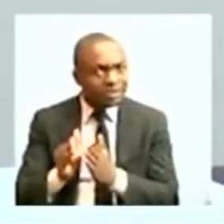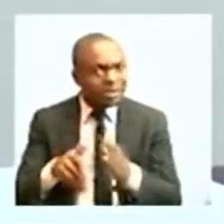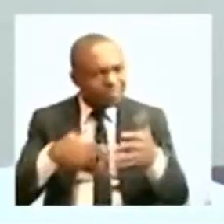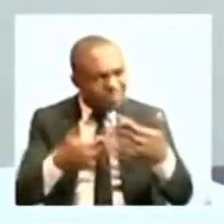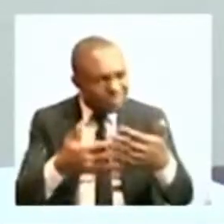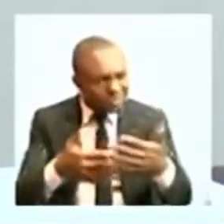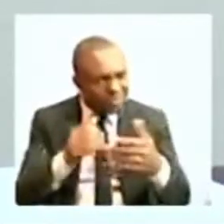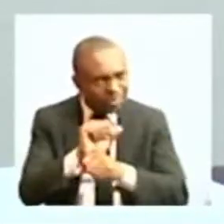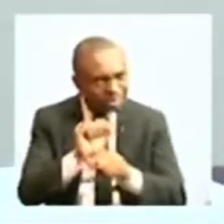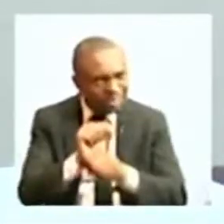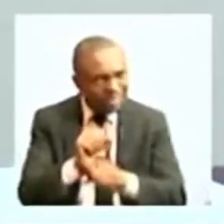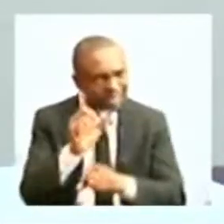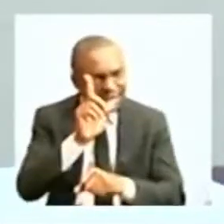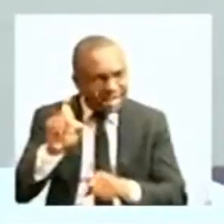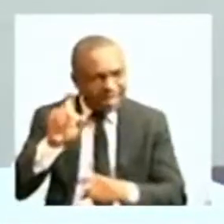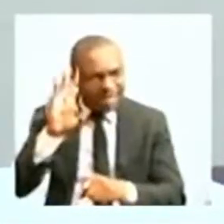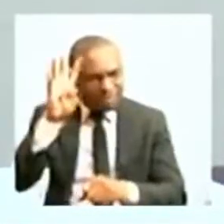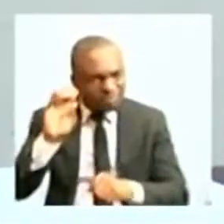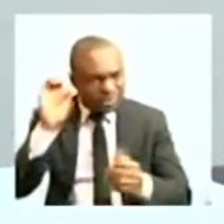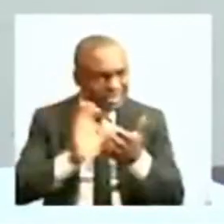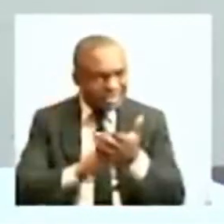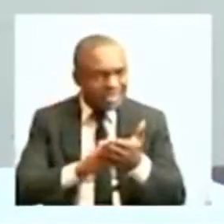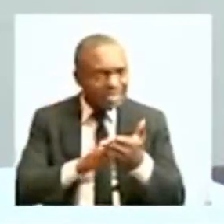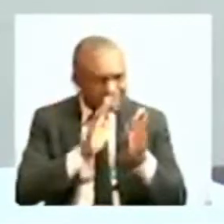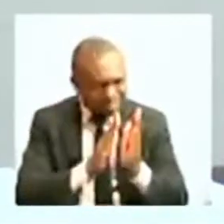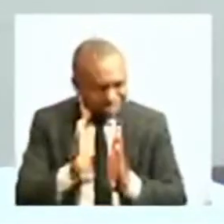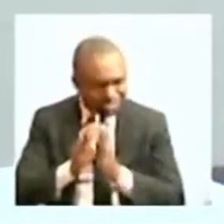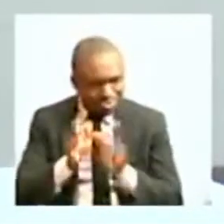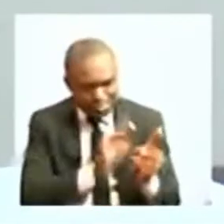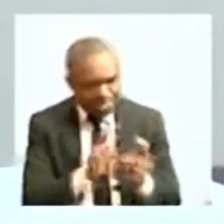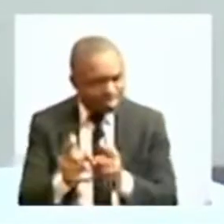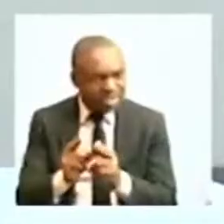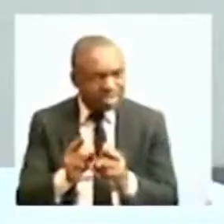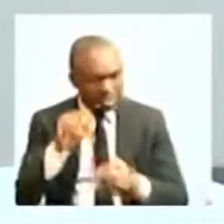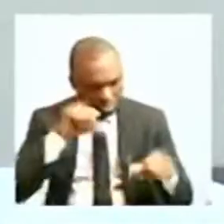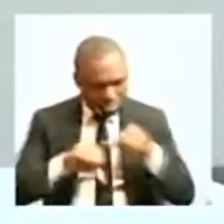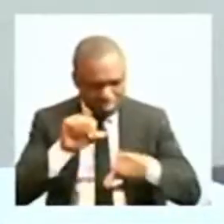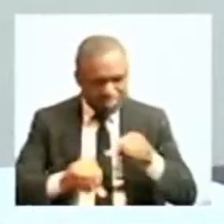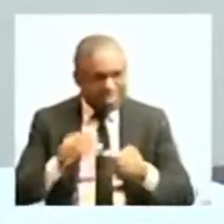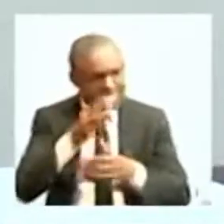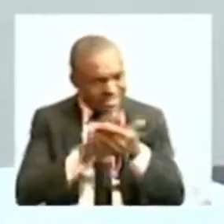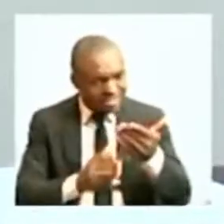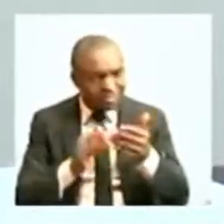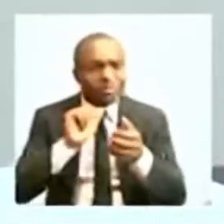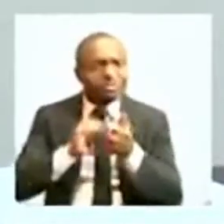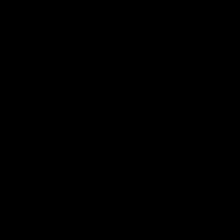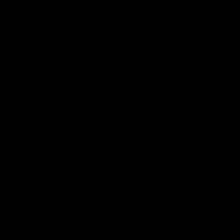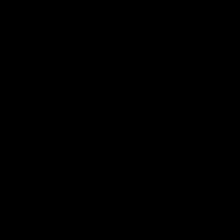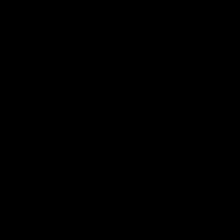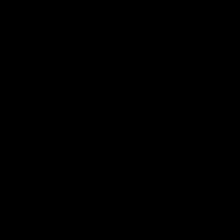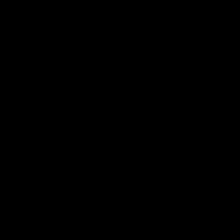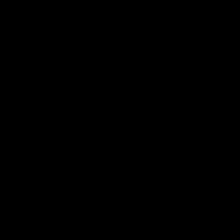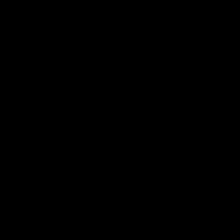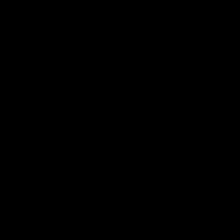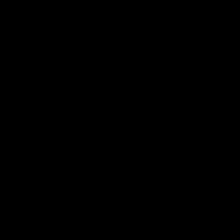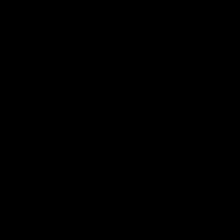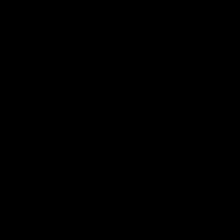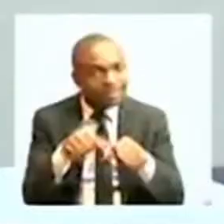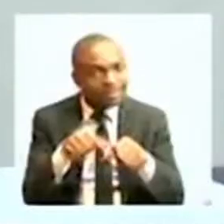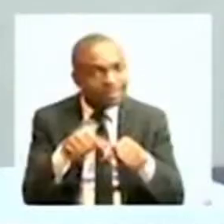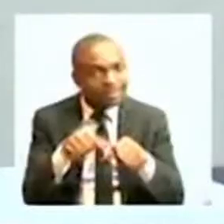with 140,000 kwacha to prepare to answer a audit. Some of the queries that we